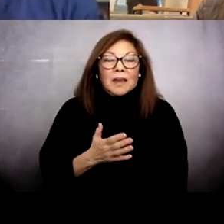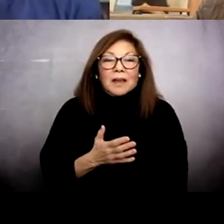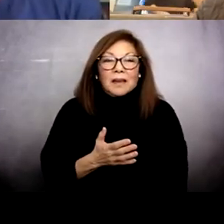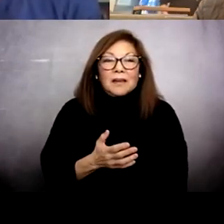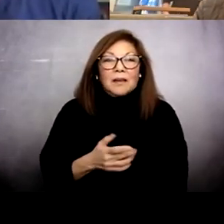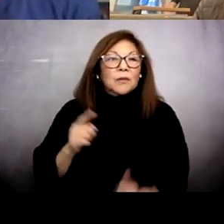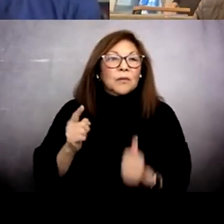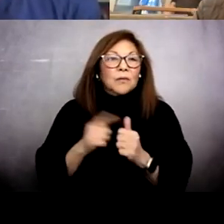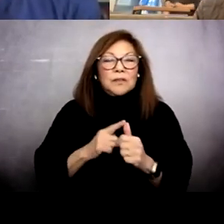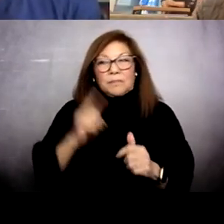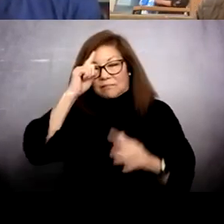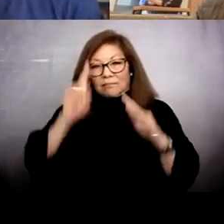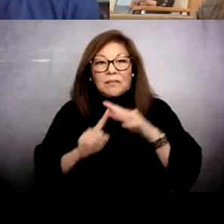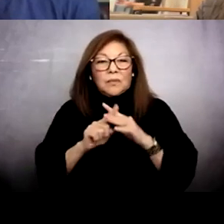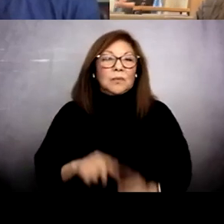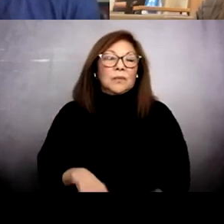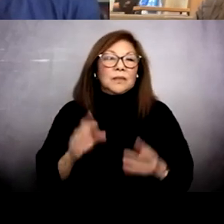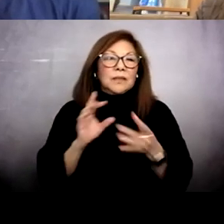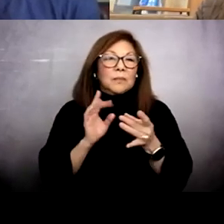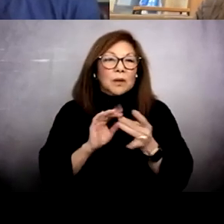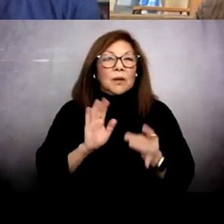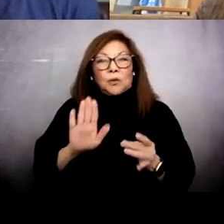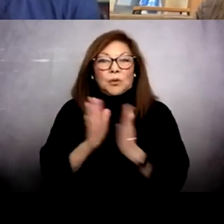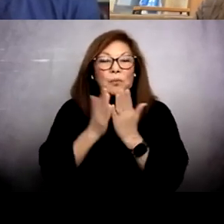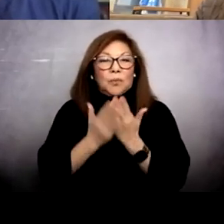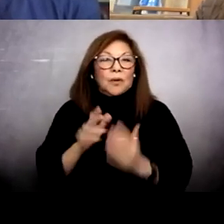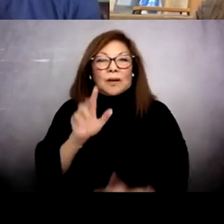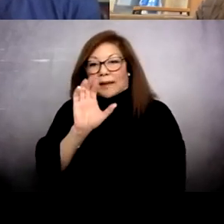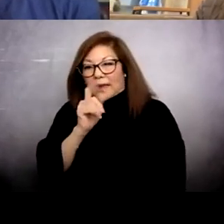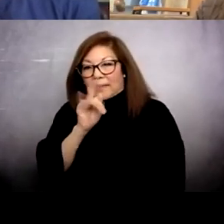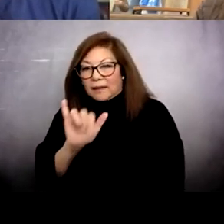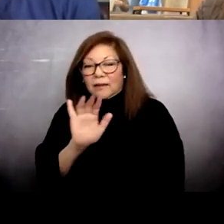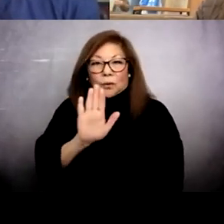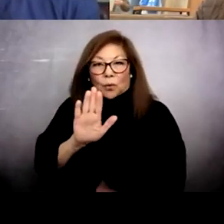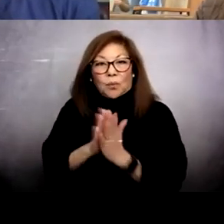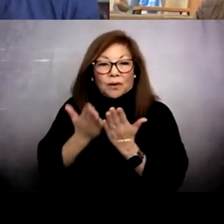One of the first things that came to mind with this prompt was actually your book, Cathy, and